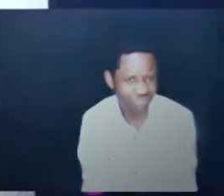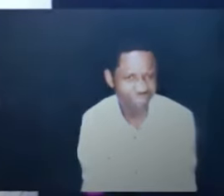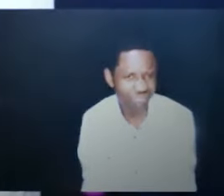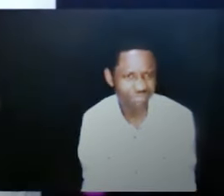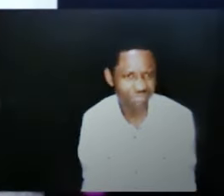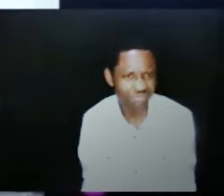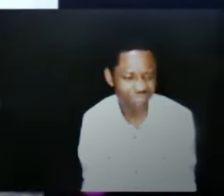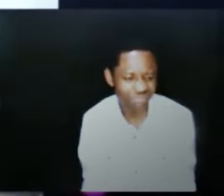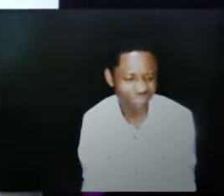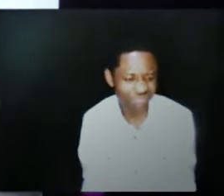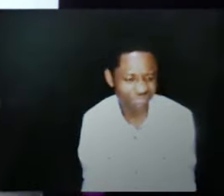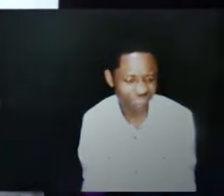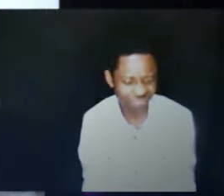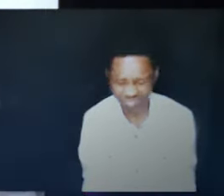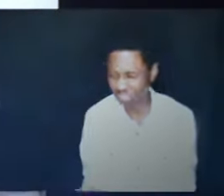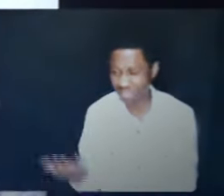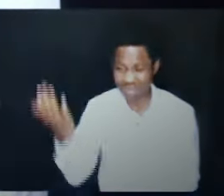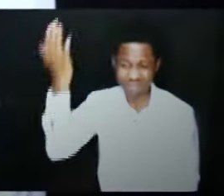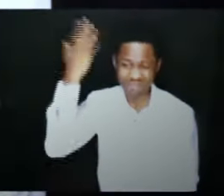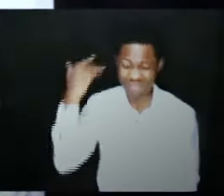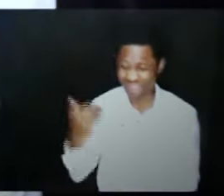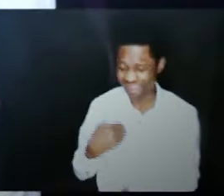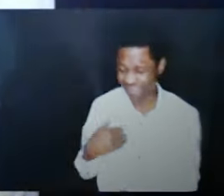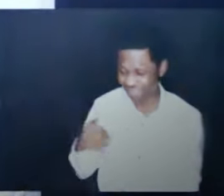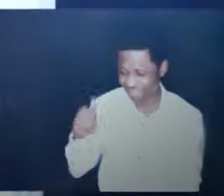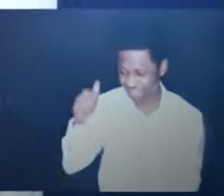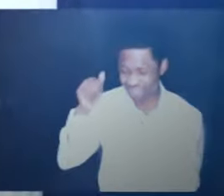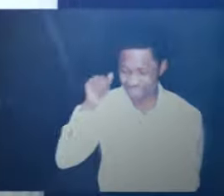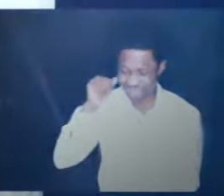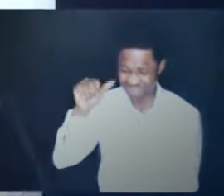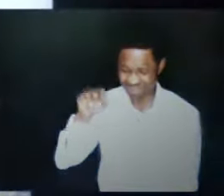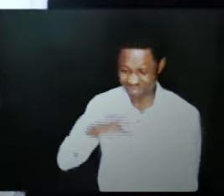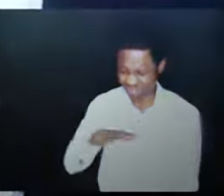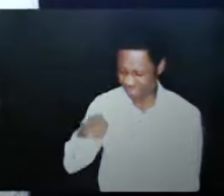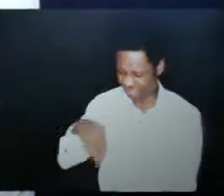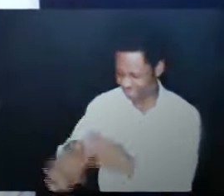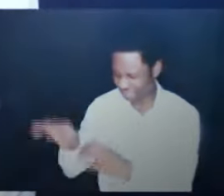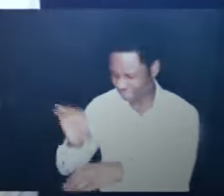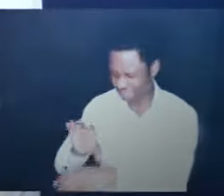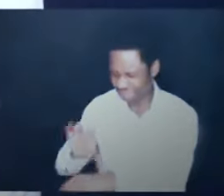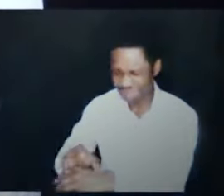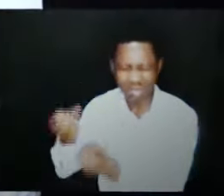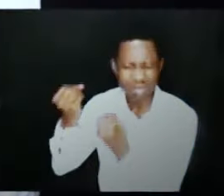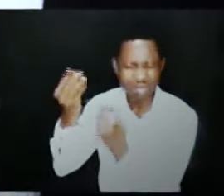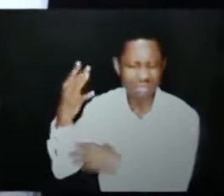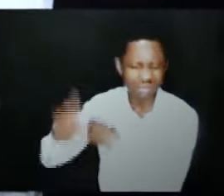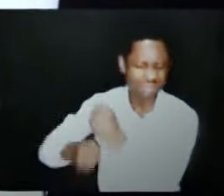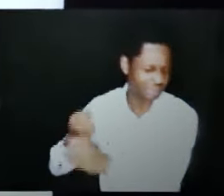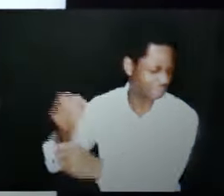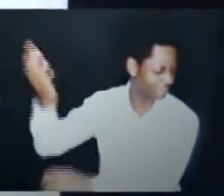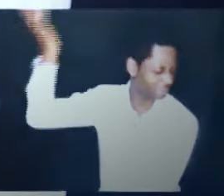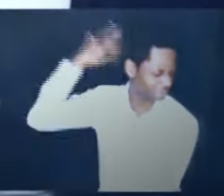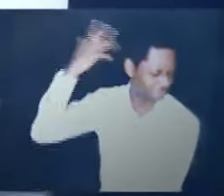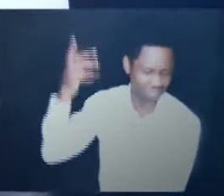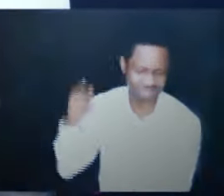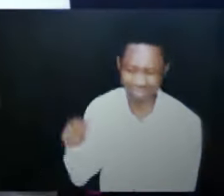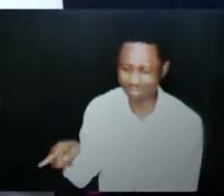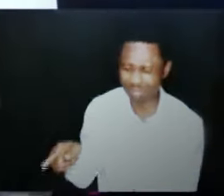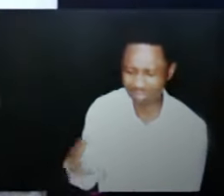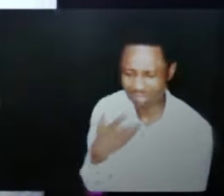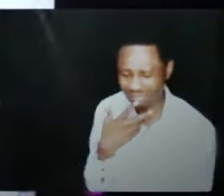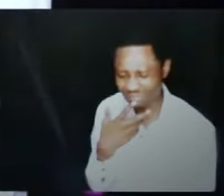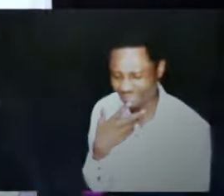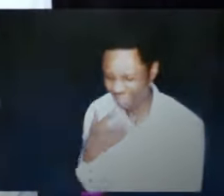to have this lady in our church somewhere many years ago. She was